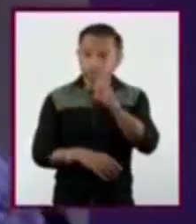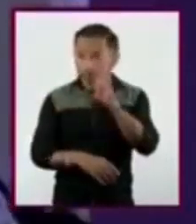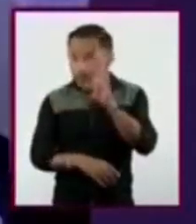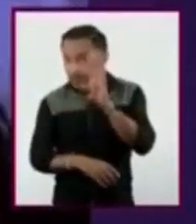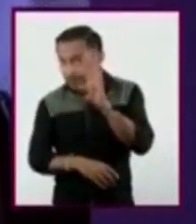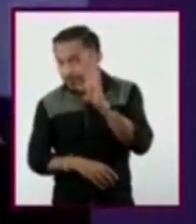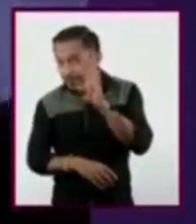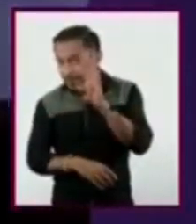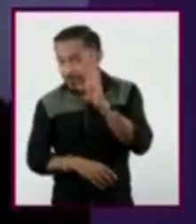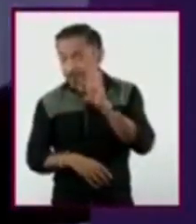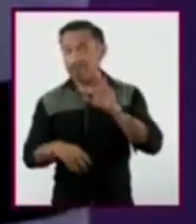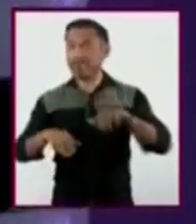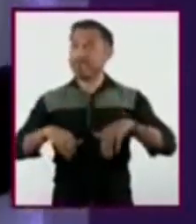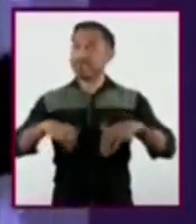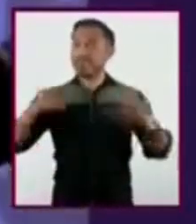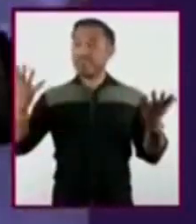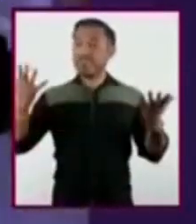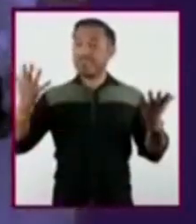Ta-da!